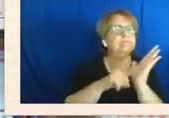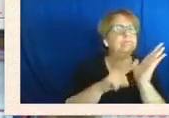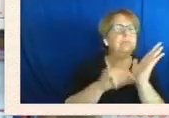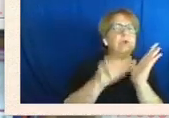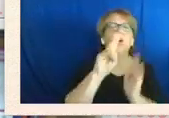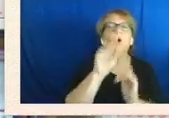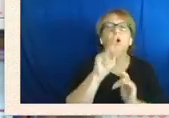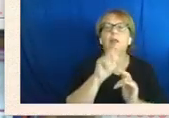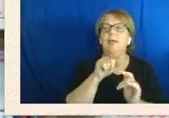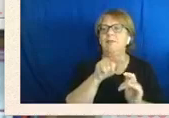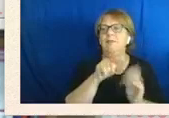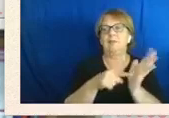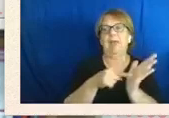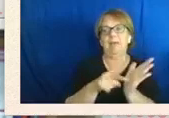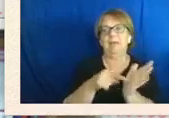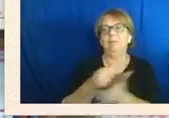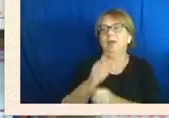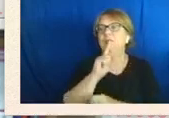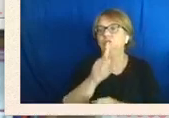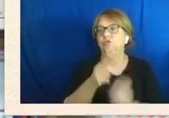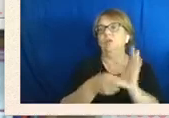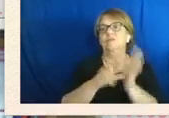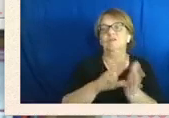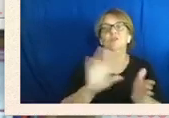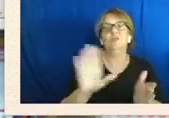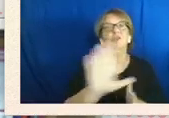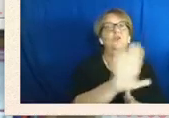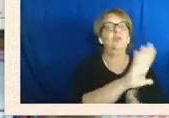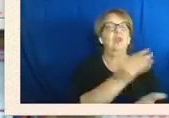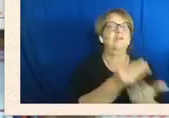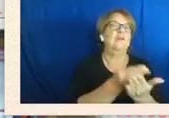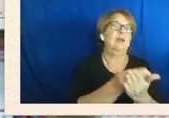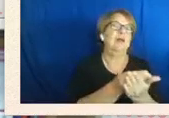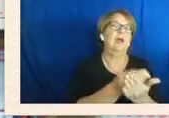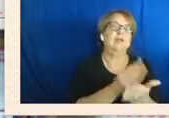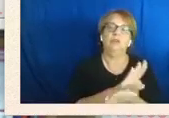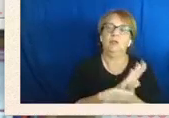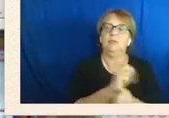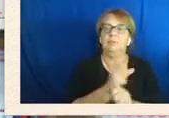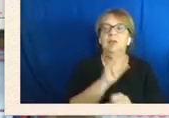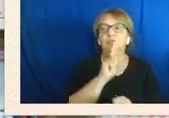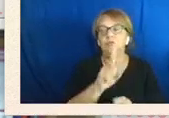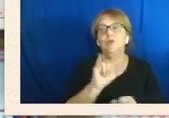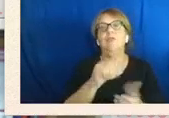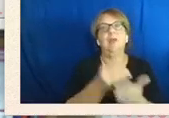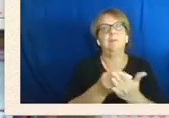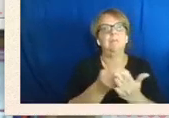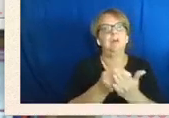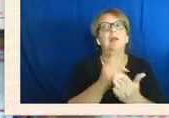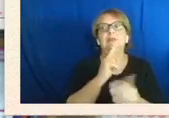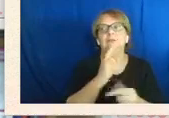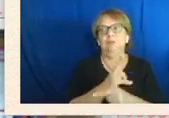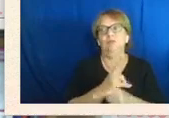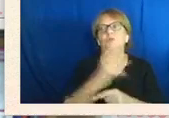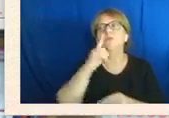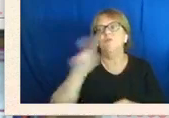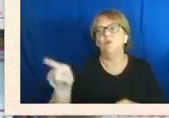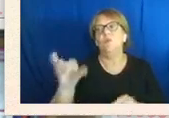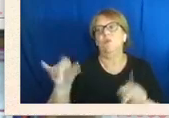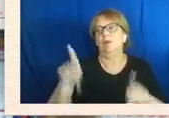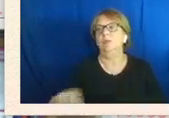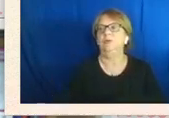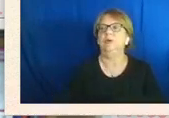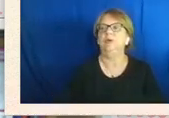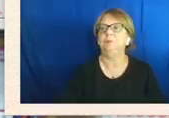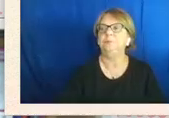sure and review their financial documents to make sure that this money is being used on behalf of the beneficiary. And they